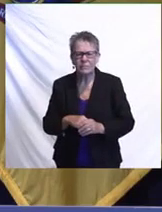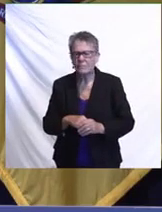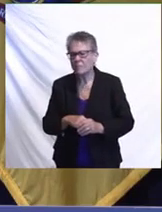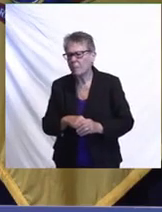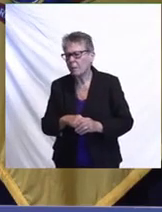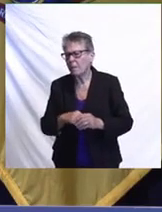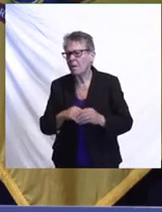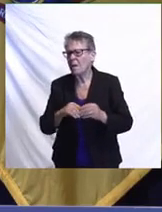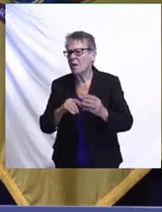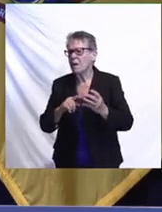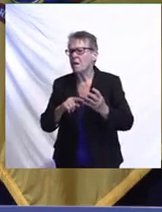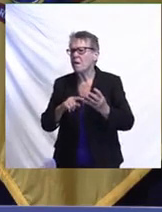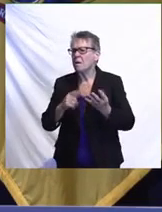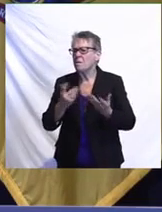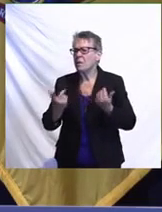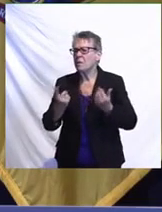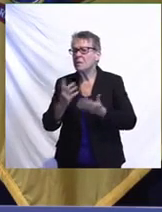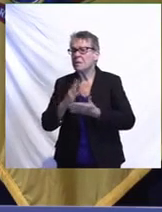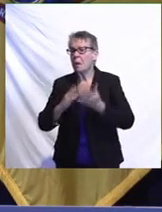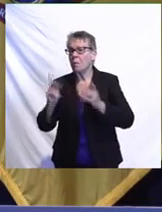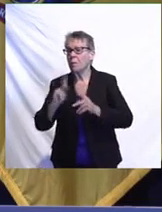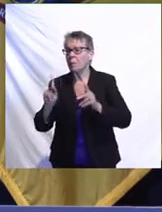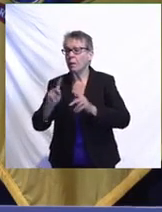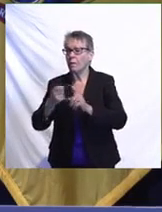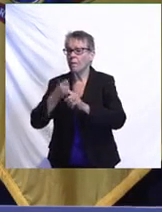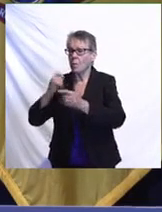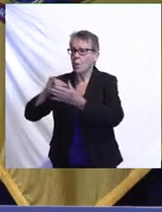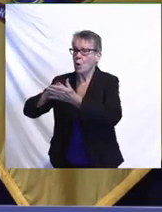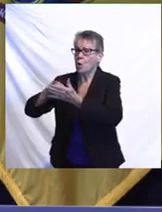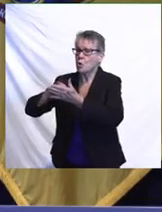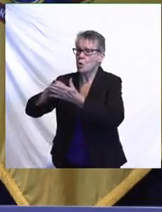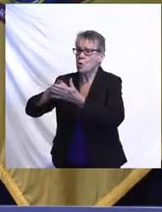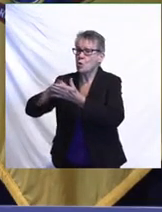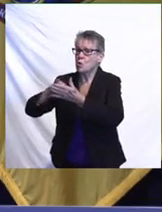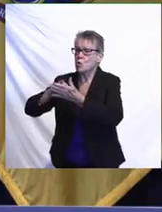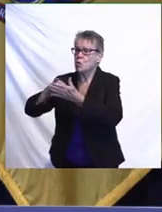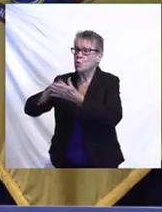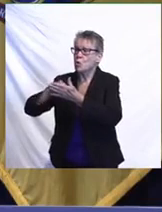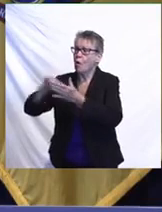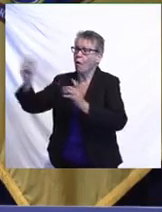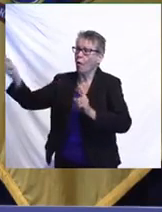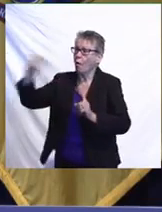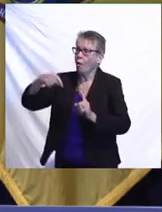to New Jersey and clogging up New Jersey hospitals because of moves taken in New York? Thank you.